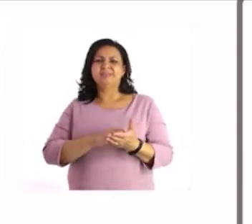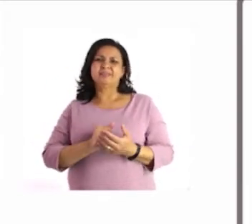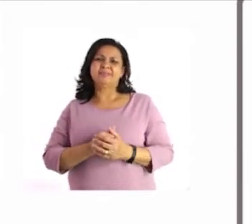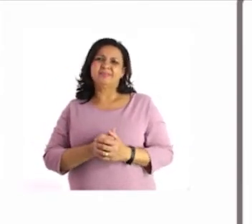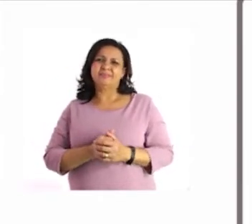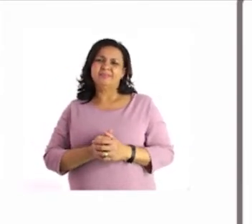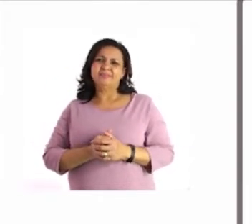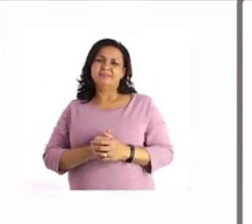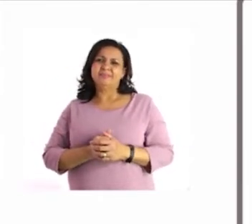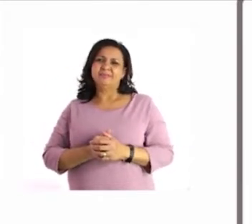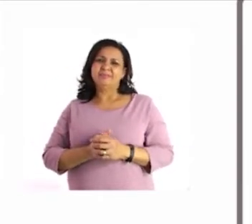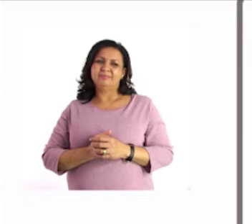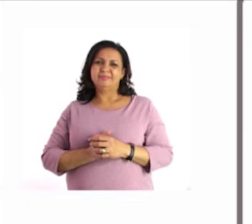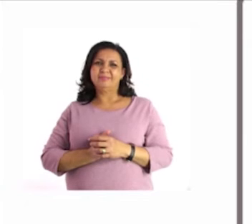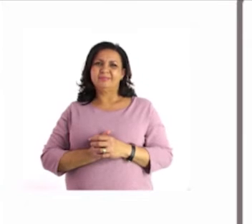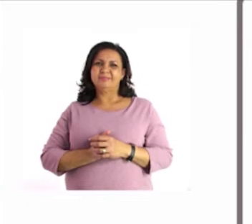curve.